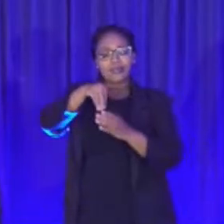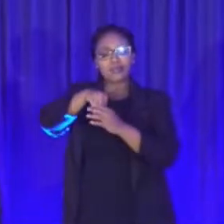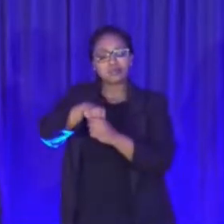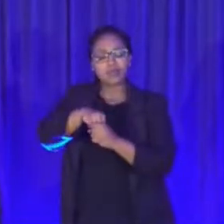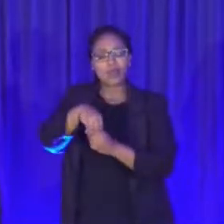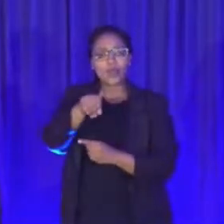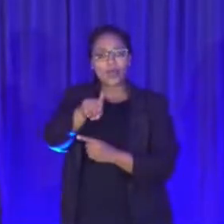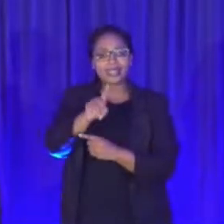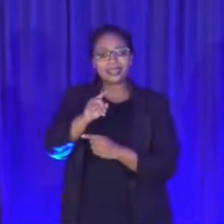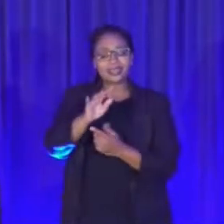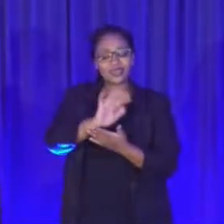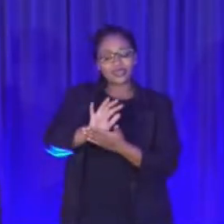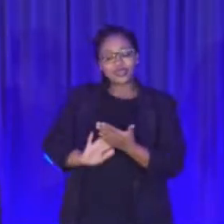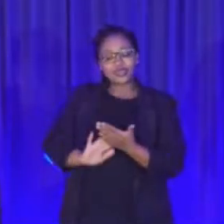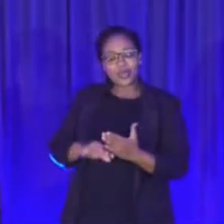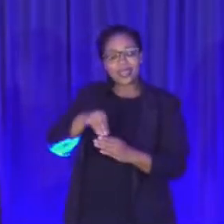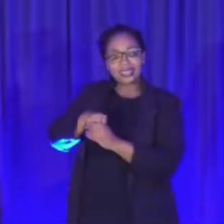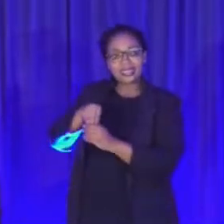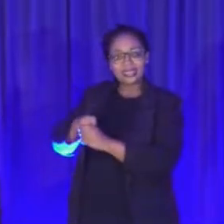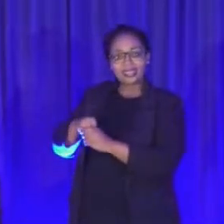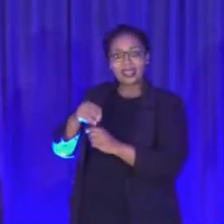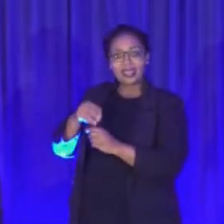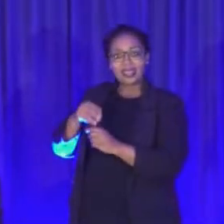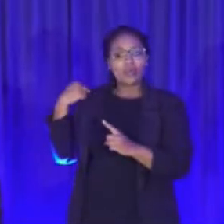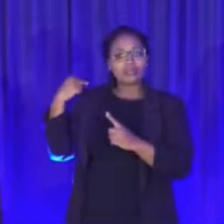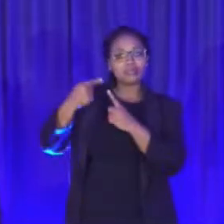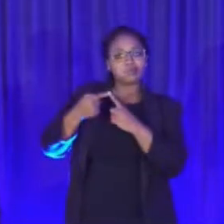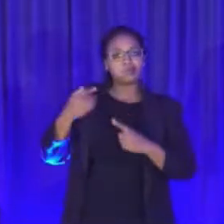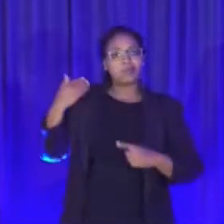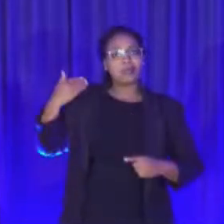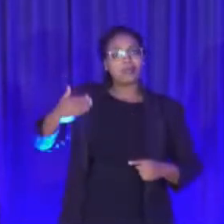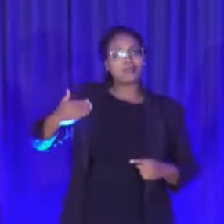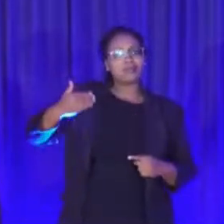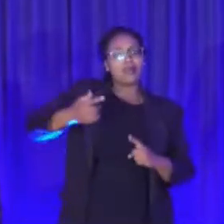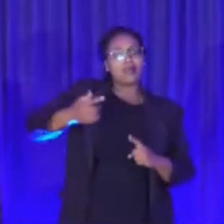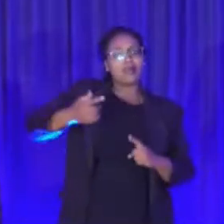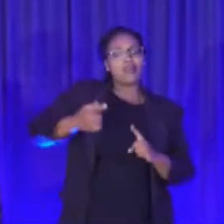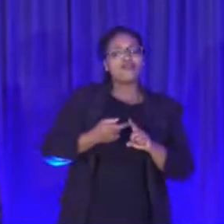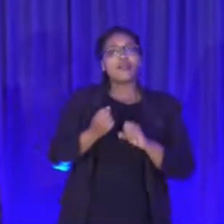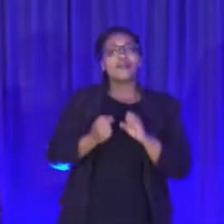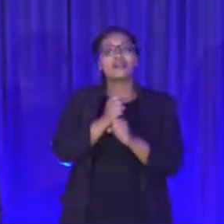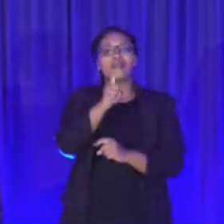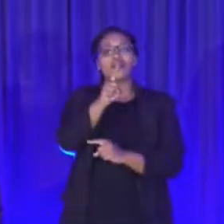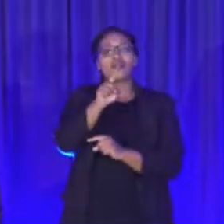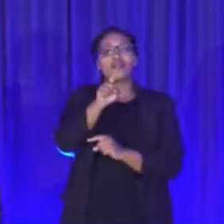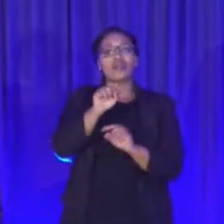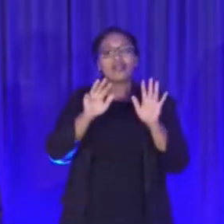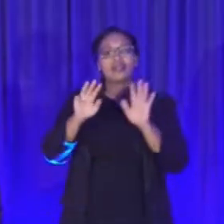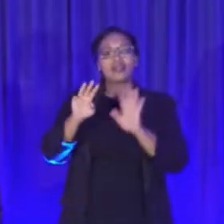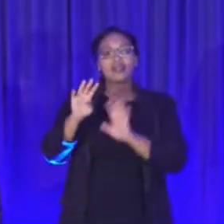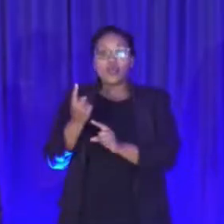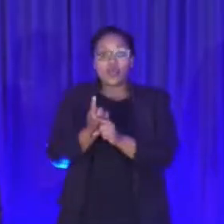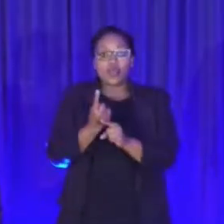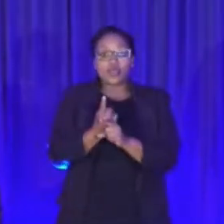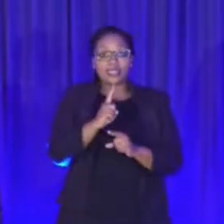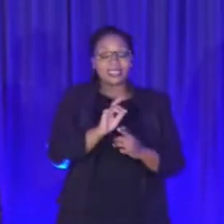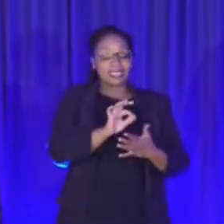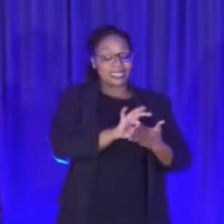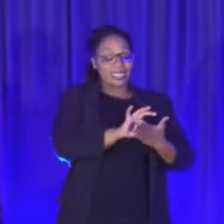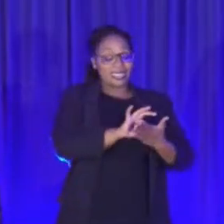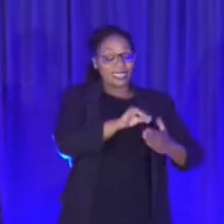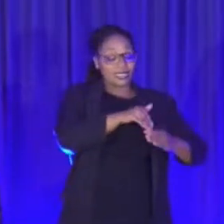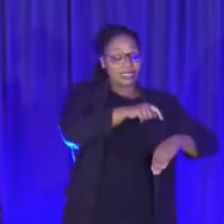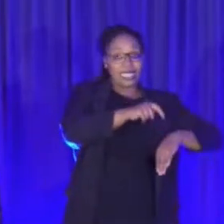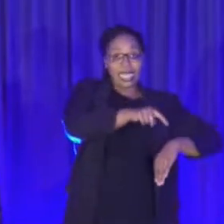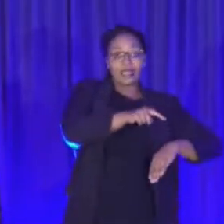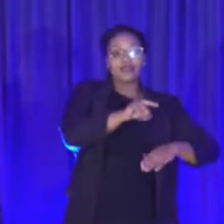story. Each of our elections since 1994 have carried an identity and an election and a story as well.